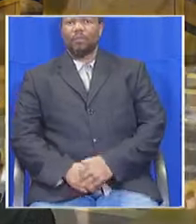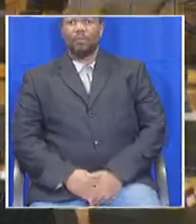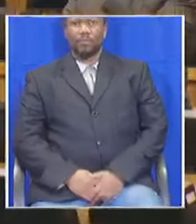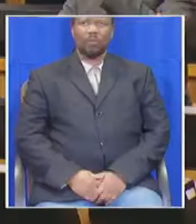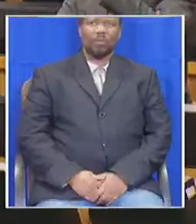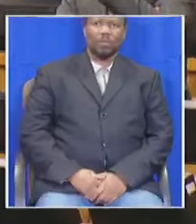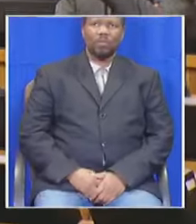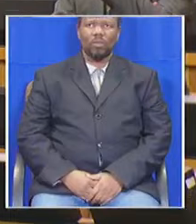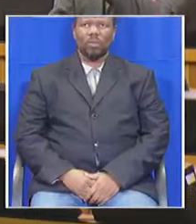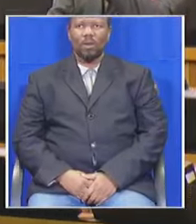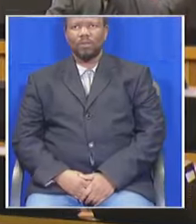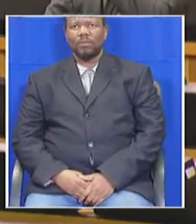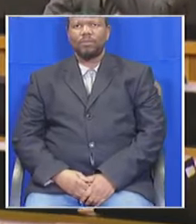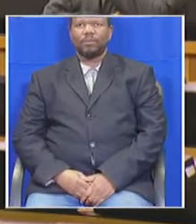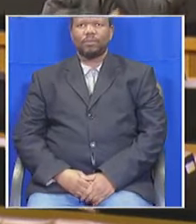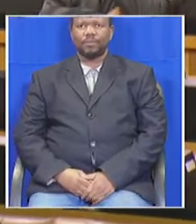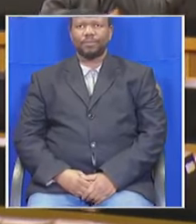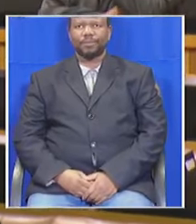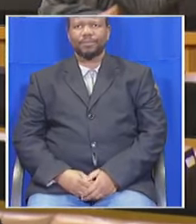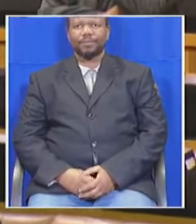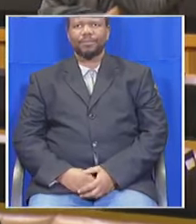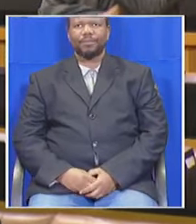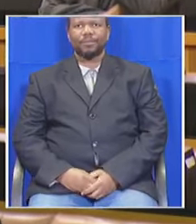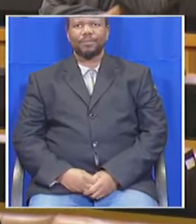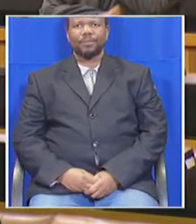There will now be an opportunity for silent prayer or meditation.